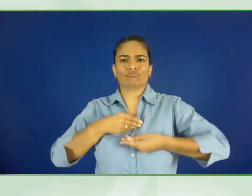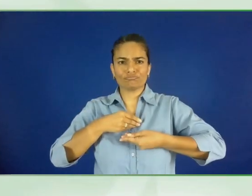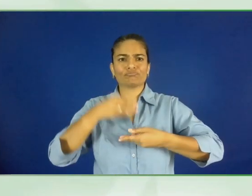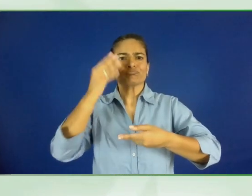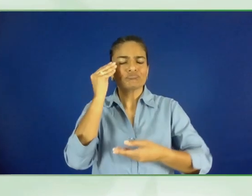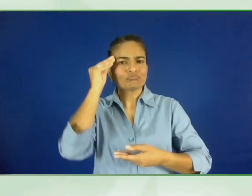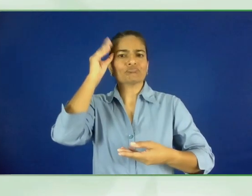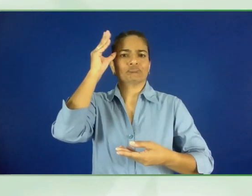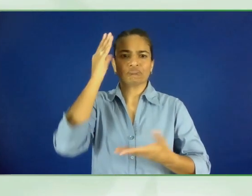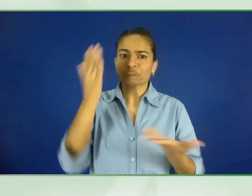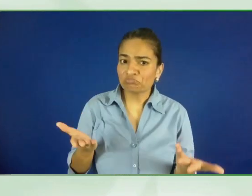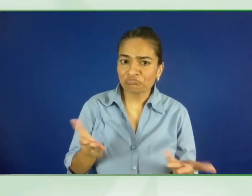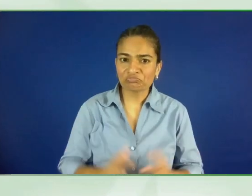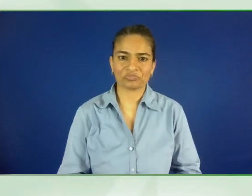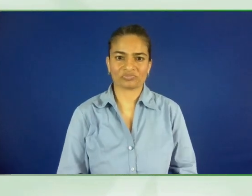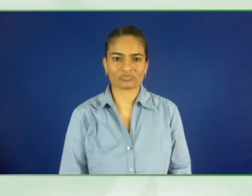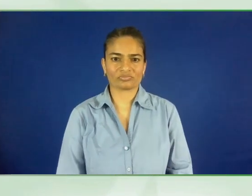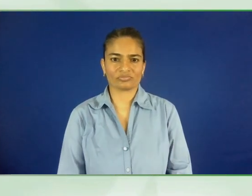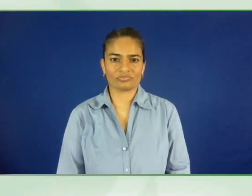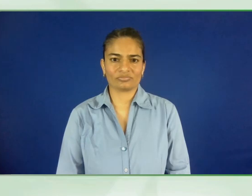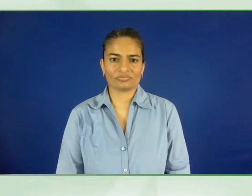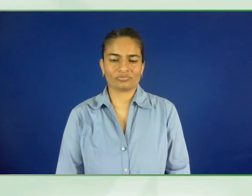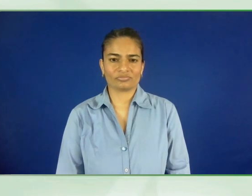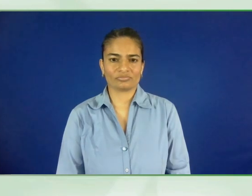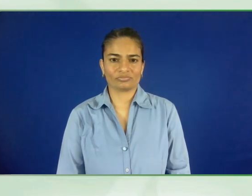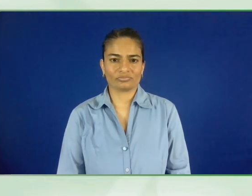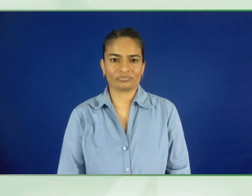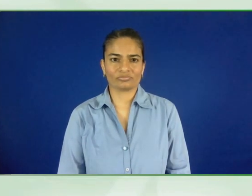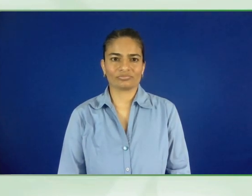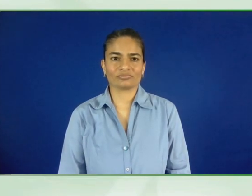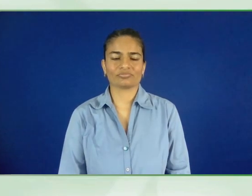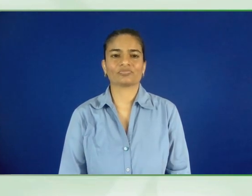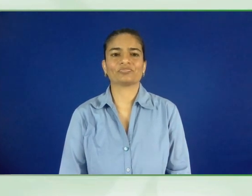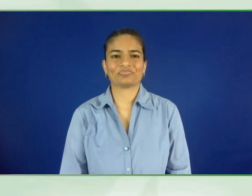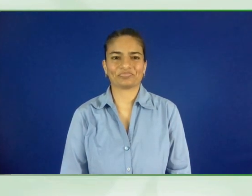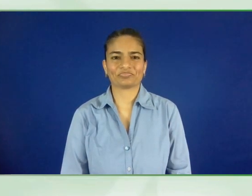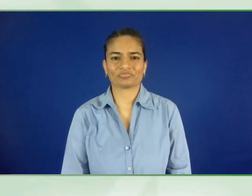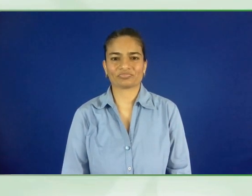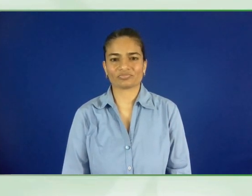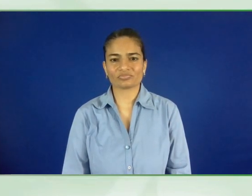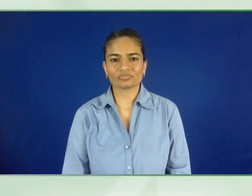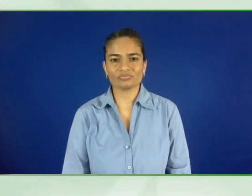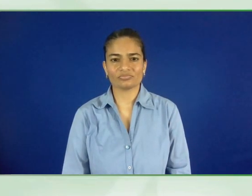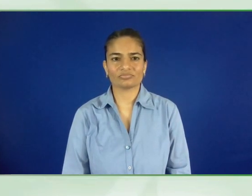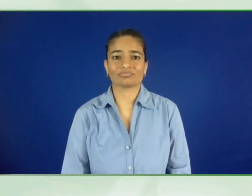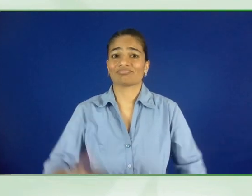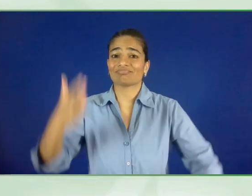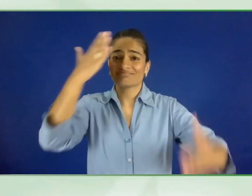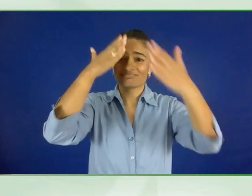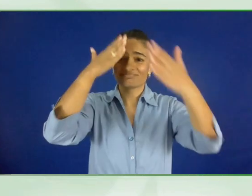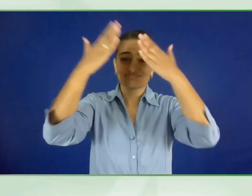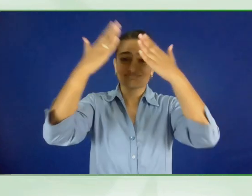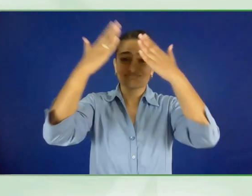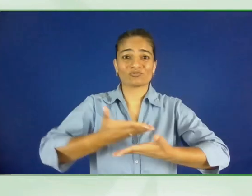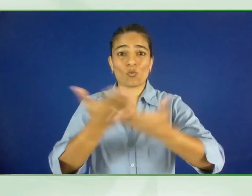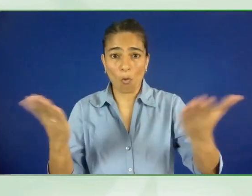Distinguished guests and friends. Hello, everyone. Thanks to the Zero Project, I feel